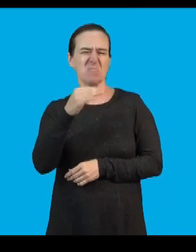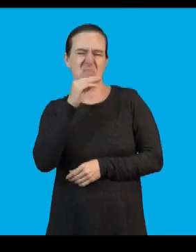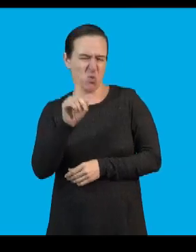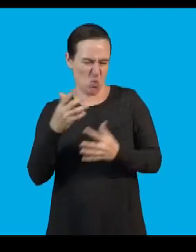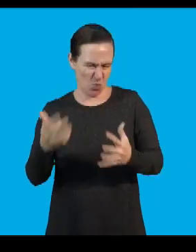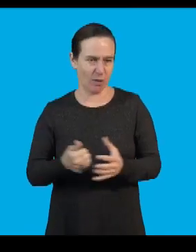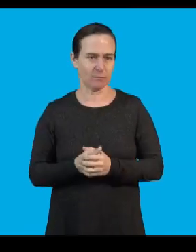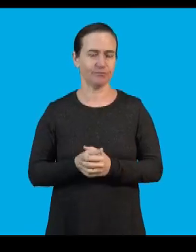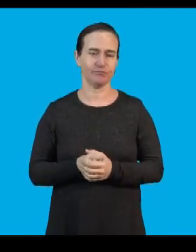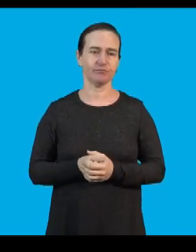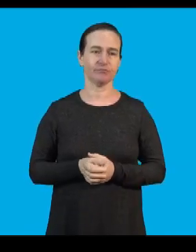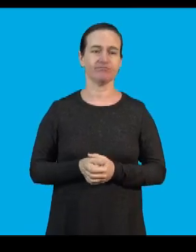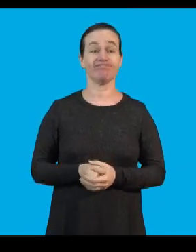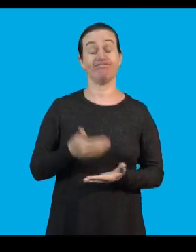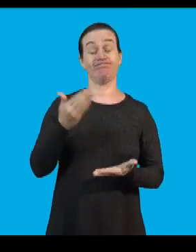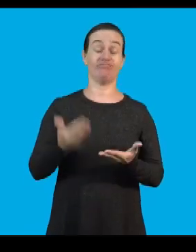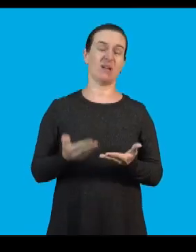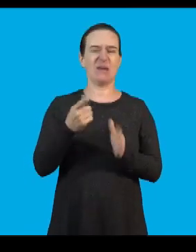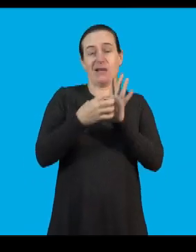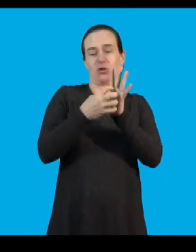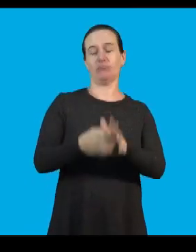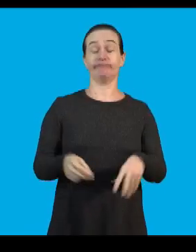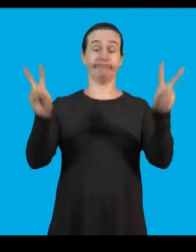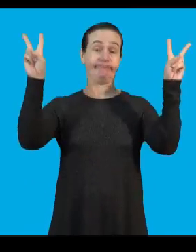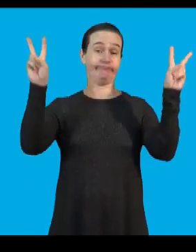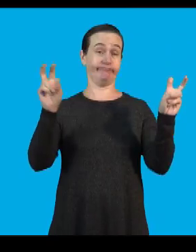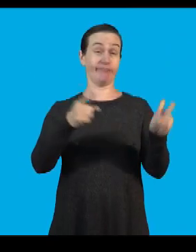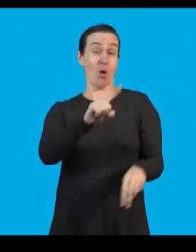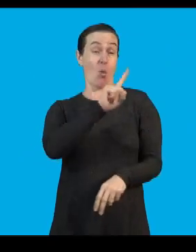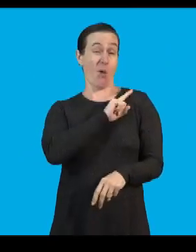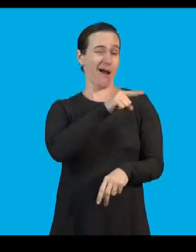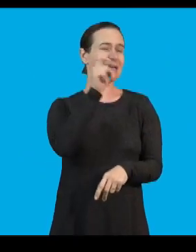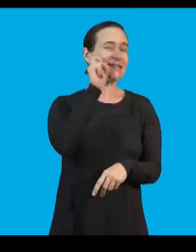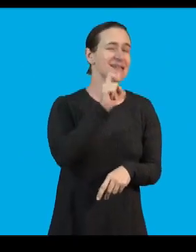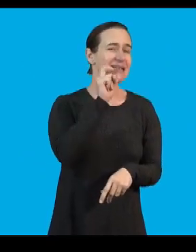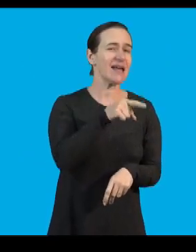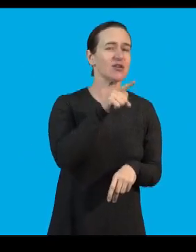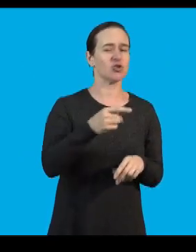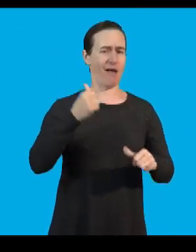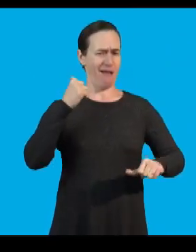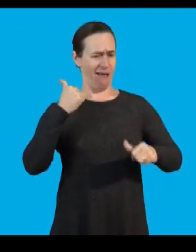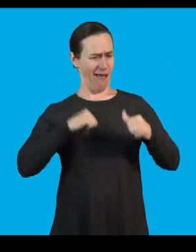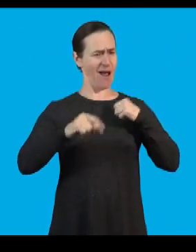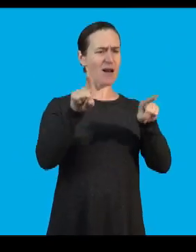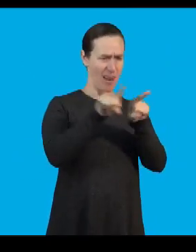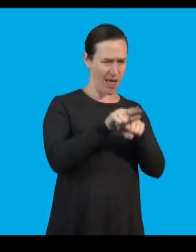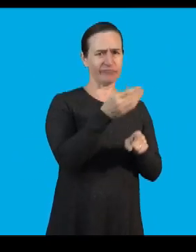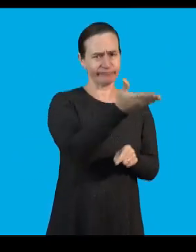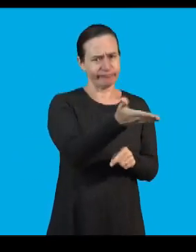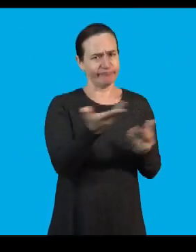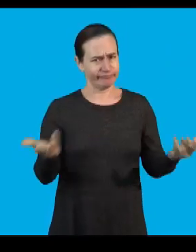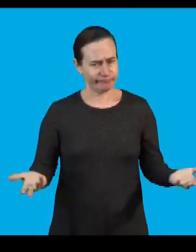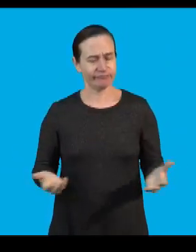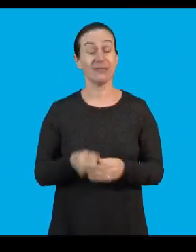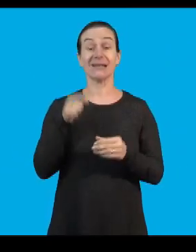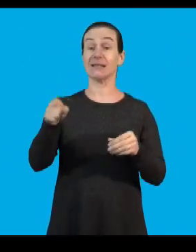an example of your comprehension title. Why do teenagers act the way they do? All right, remember, these are